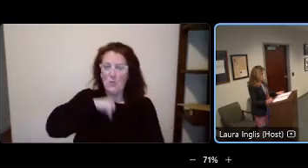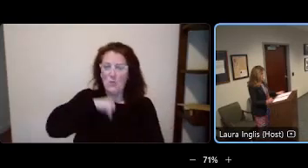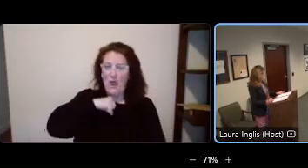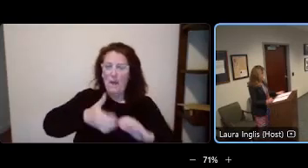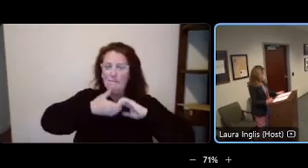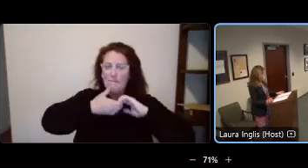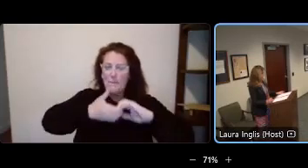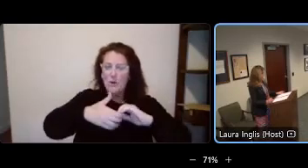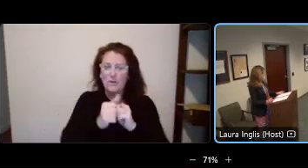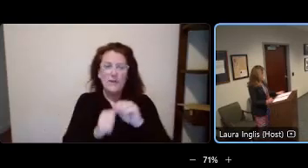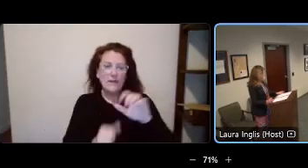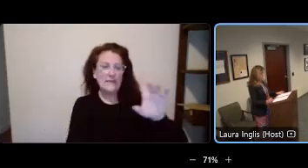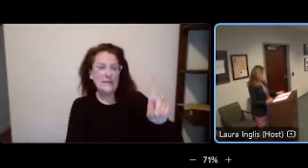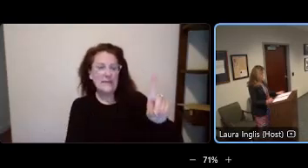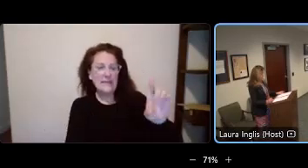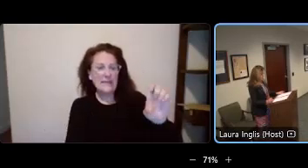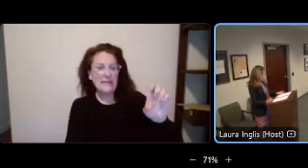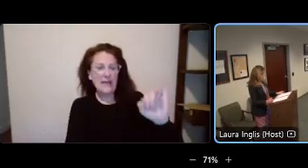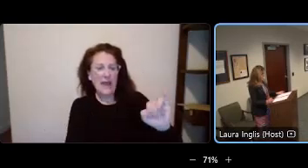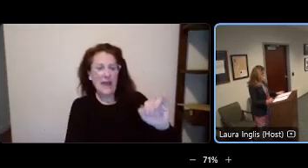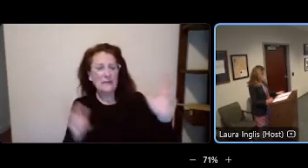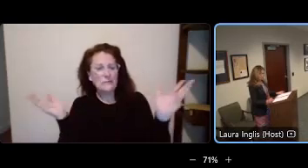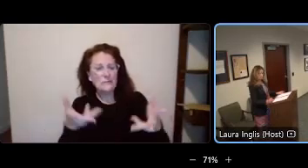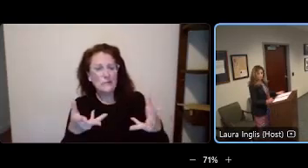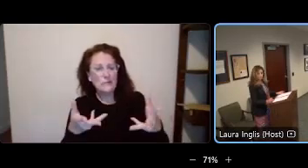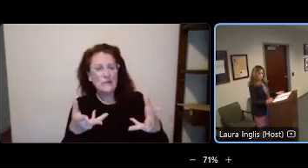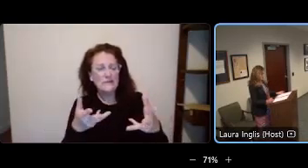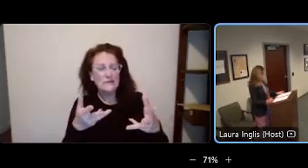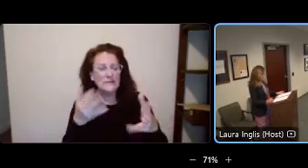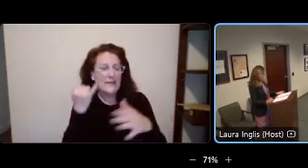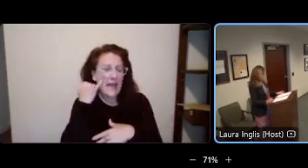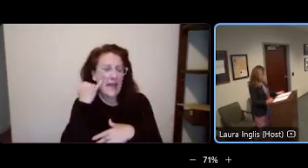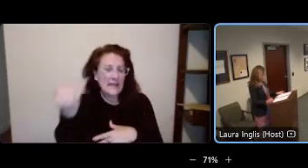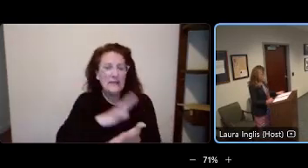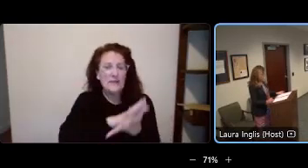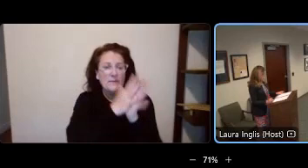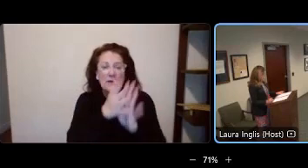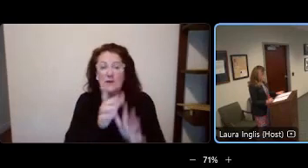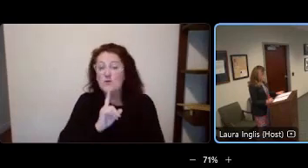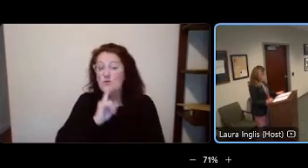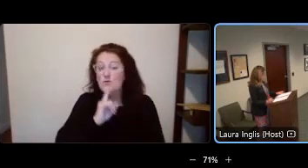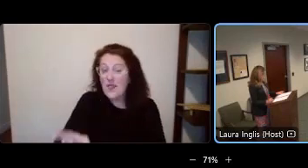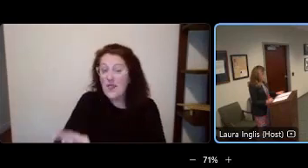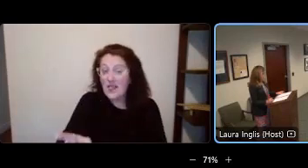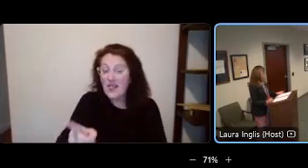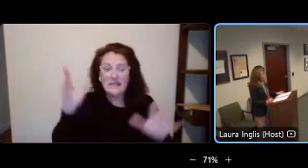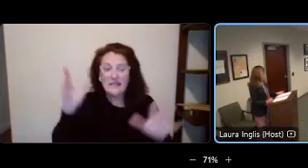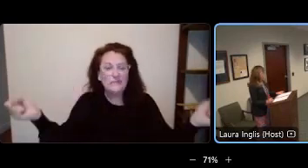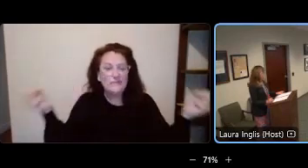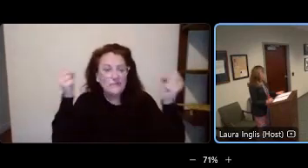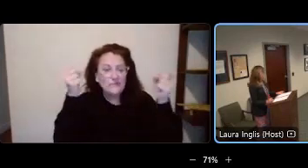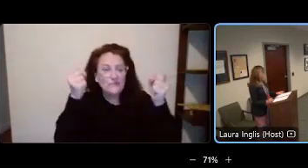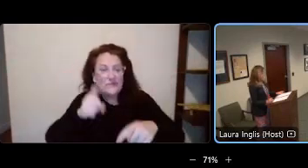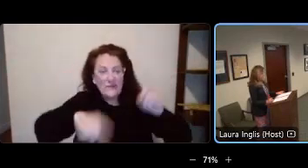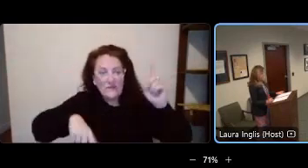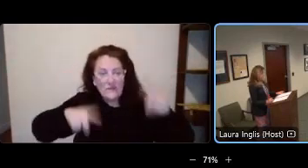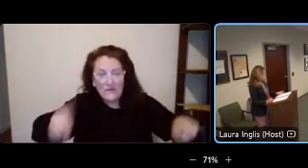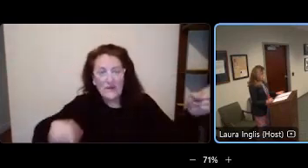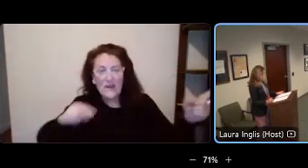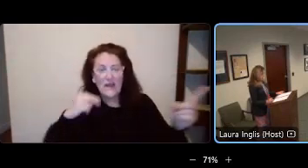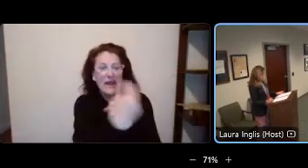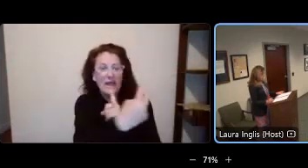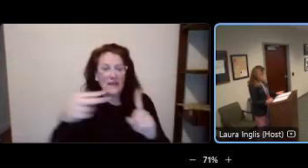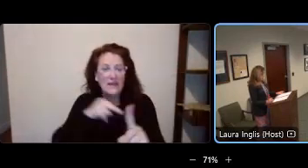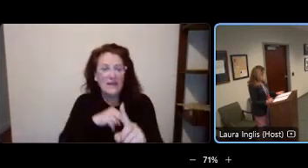DEI unit and council to bring ideas to life. This has included working on implementation for various aspects of the